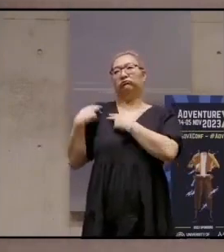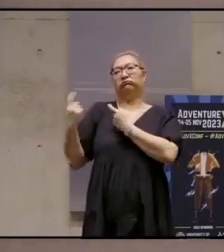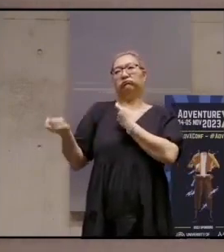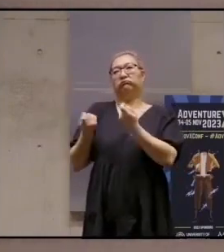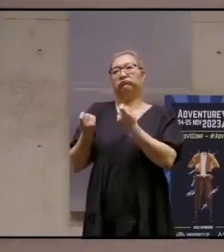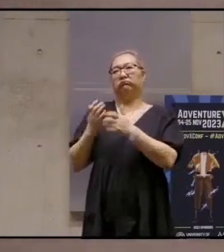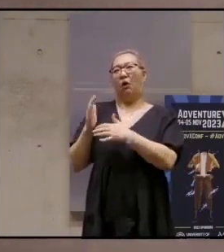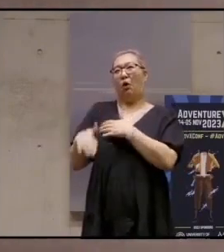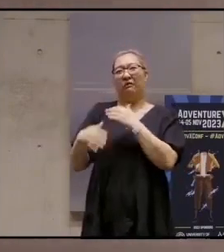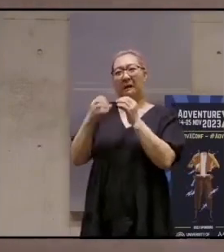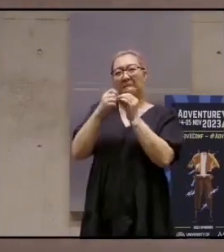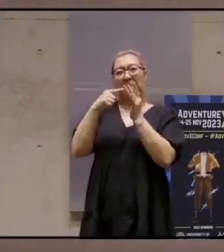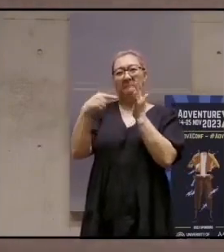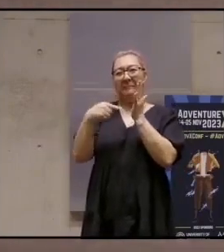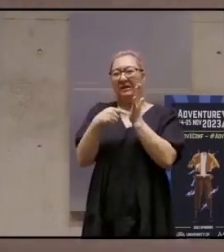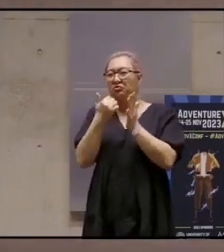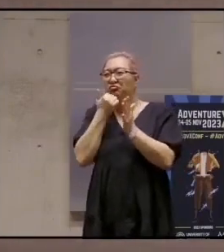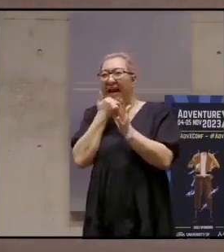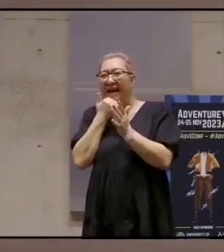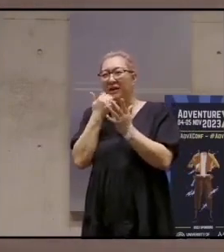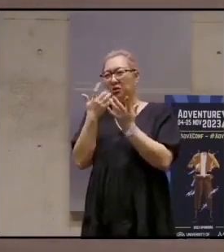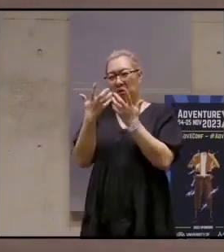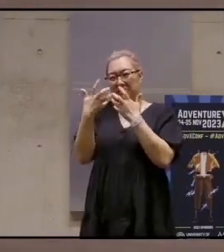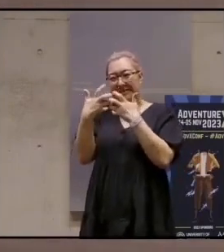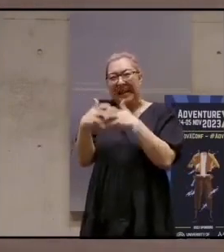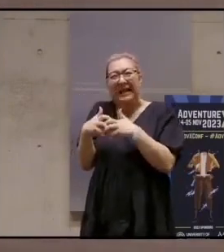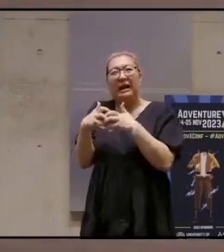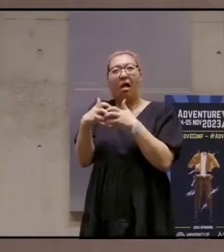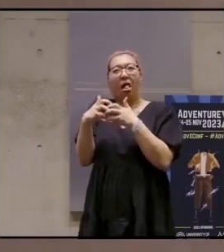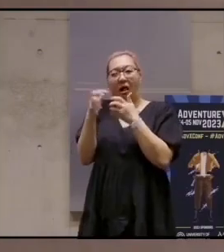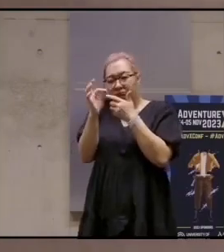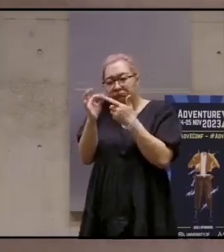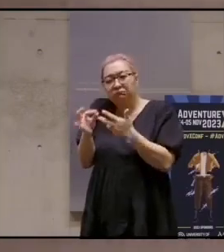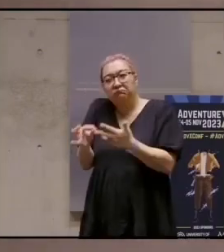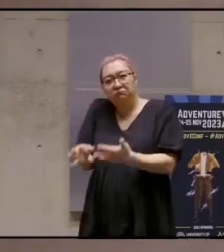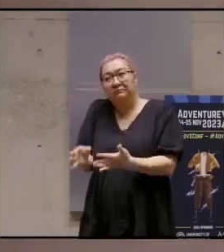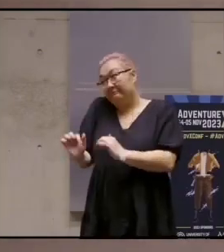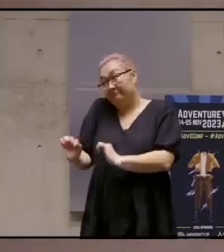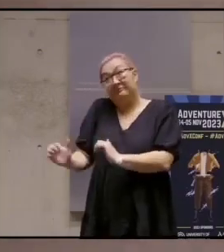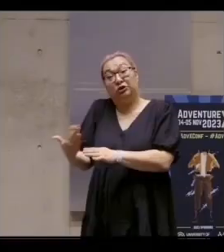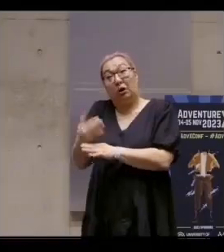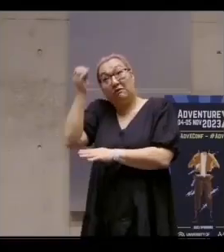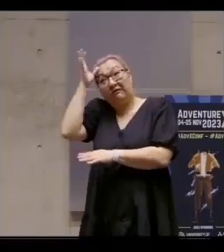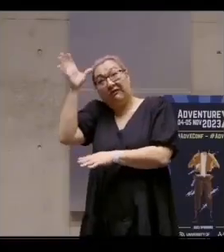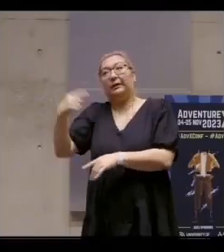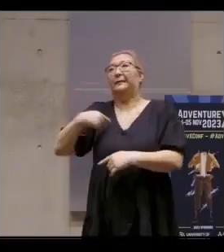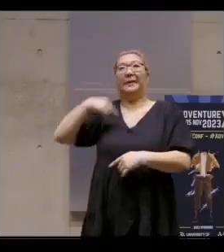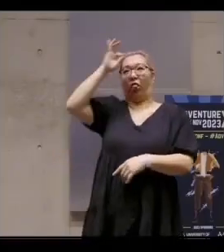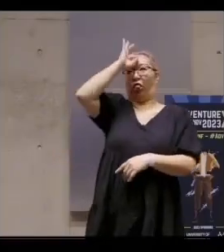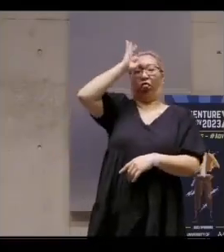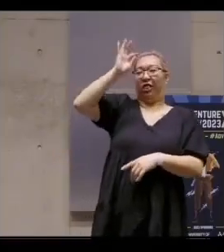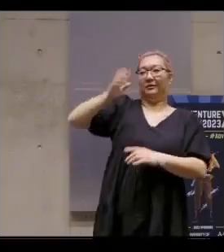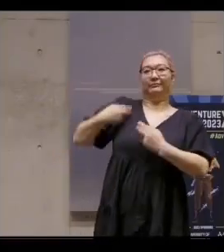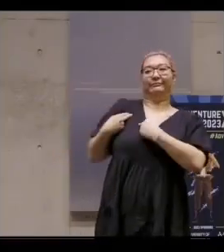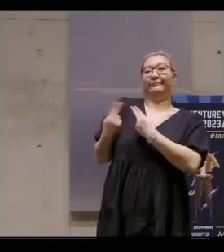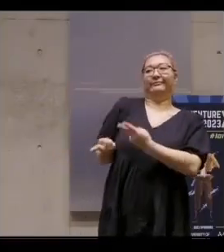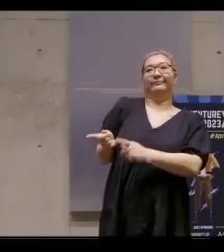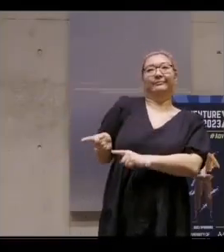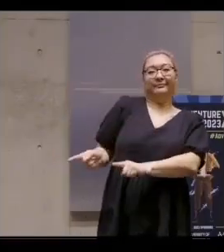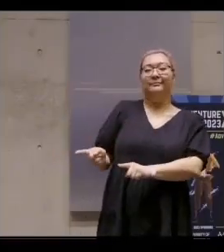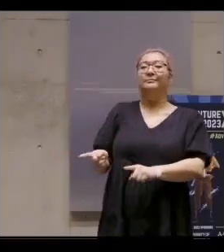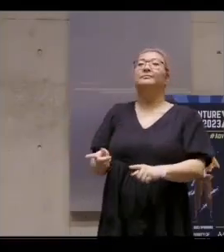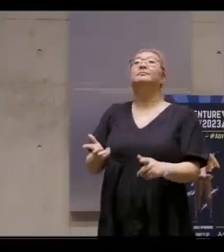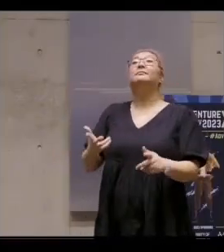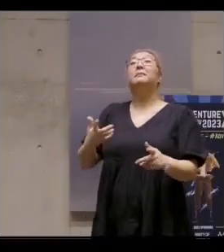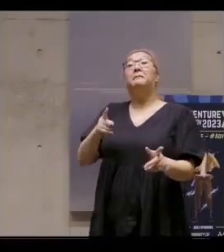and specific microphone types and can answer specific questions. That is very much not me, so I'm not going to be going into it. What I do need to